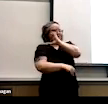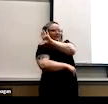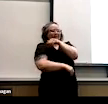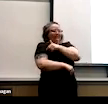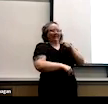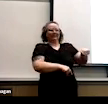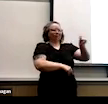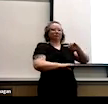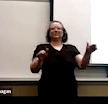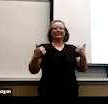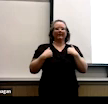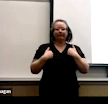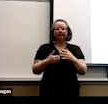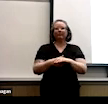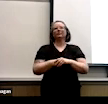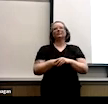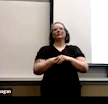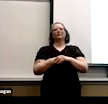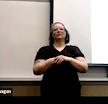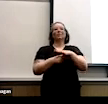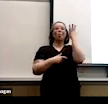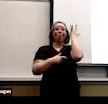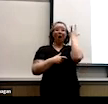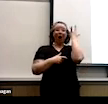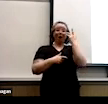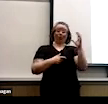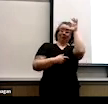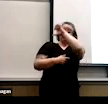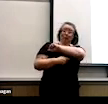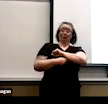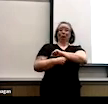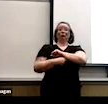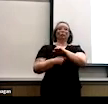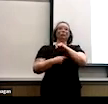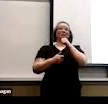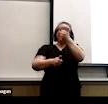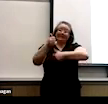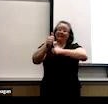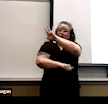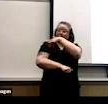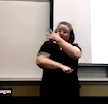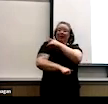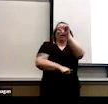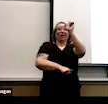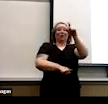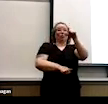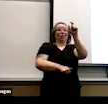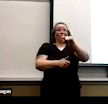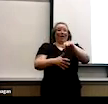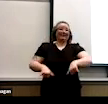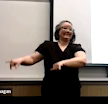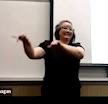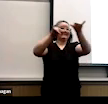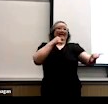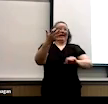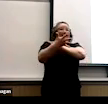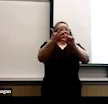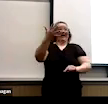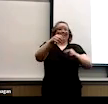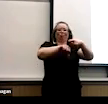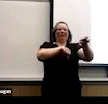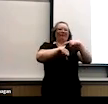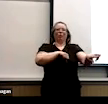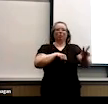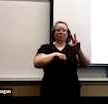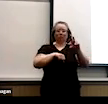right. There's so many patients who don't need a social worker today, although probably all of them could use a social worker really. But we have to kind of make do with what we